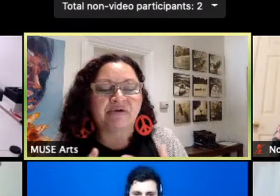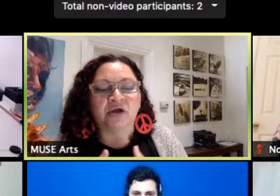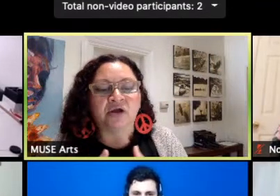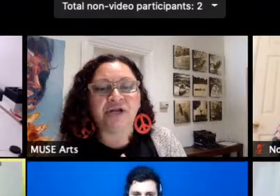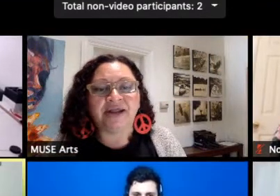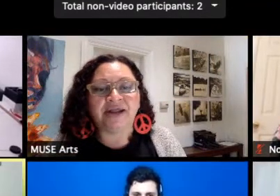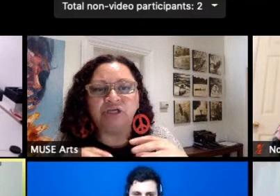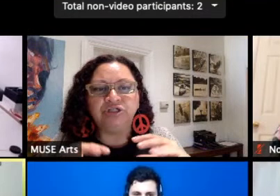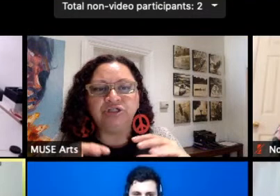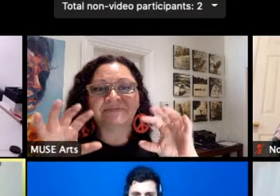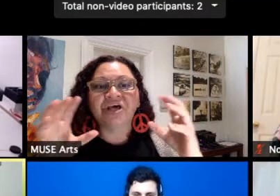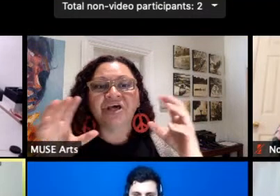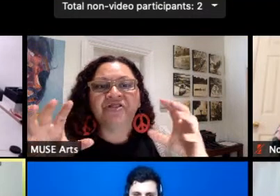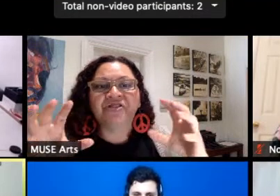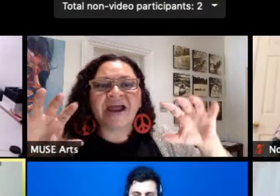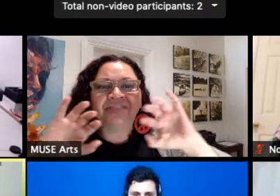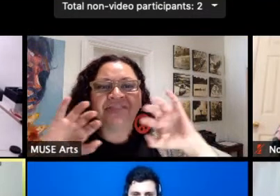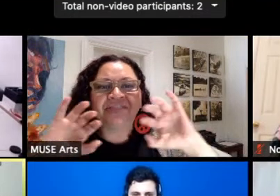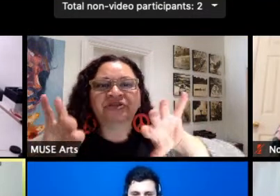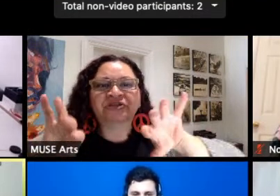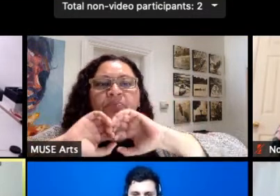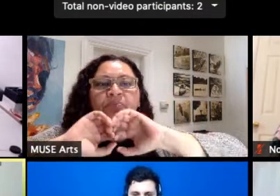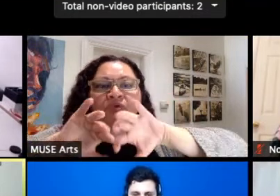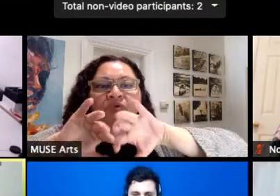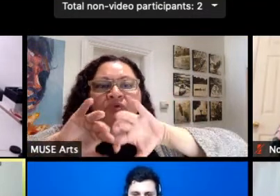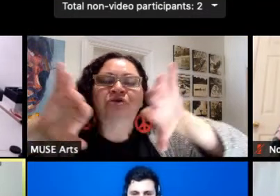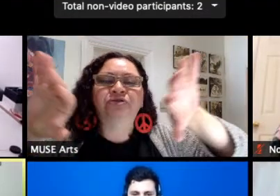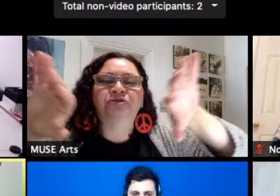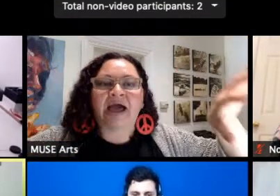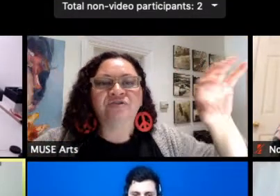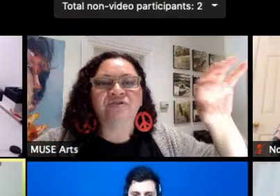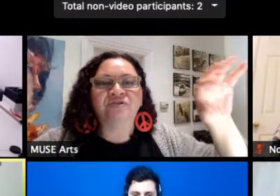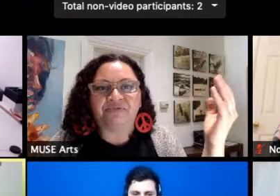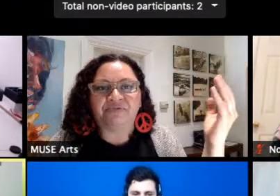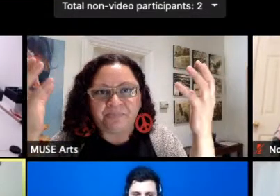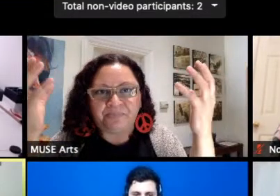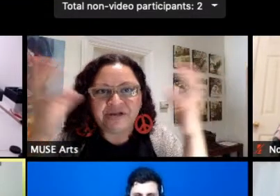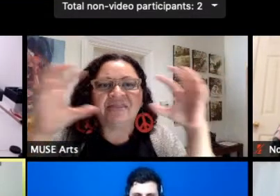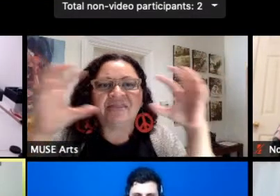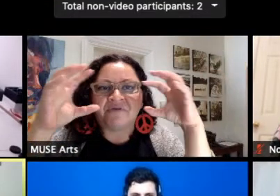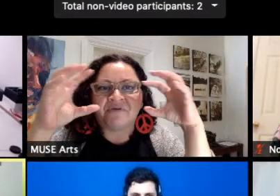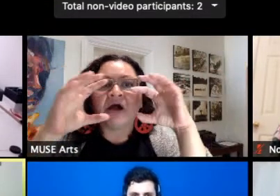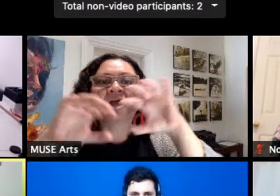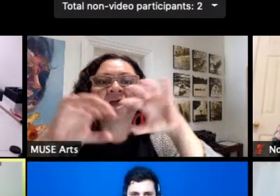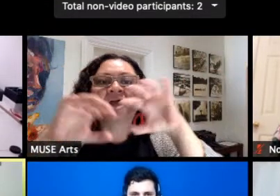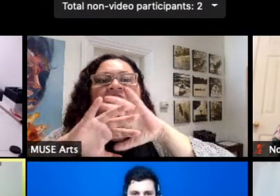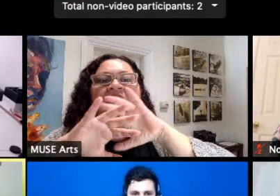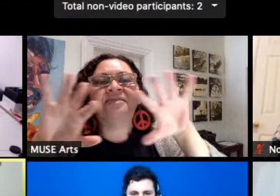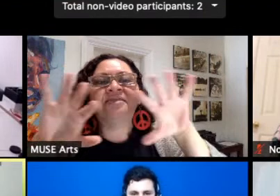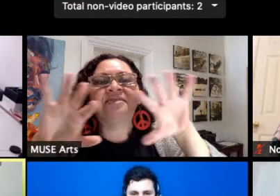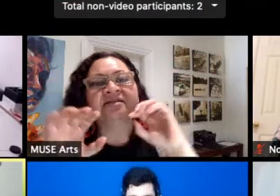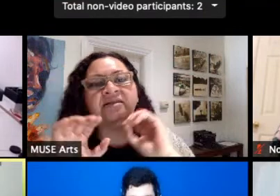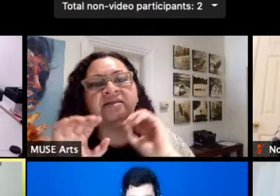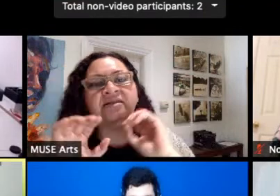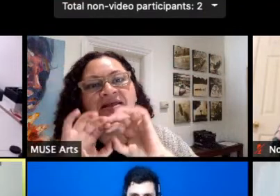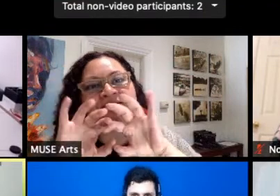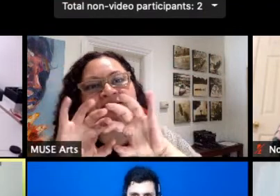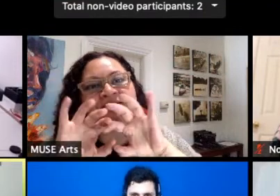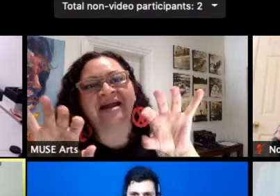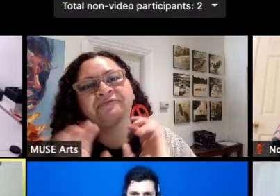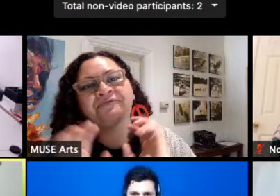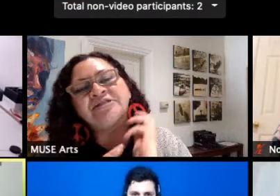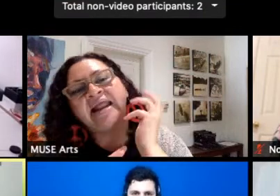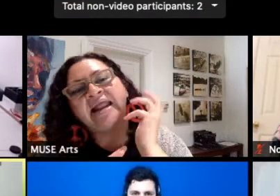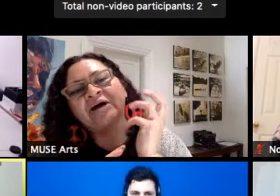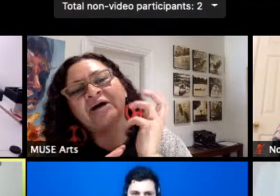initiatives, they are that force that move those clouds that create the fog, and then they are the force that allows to